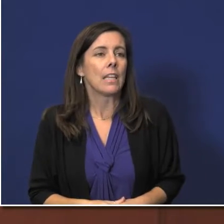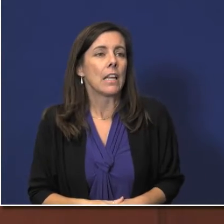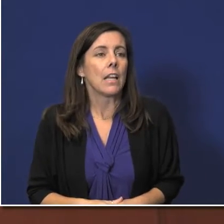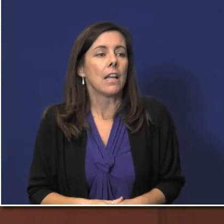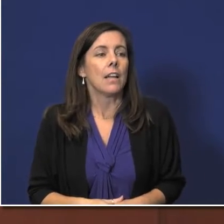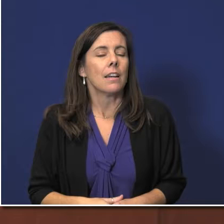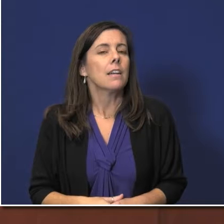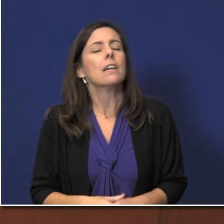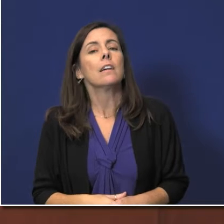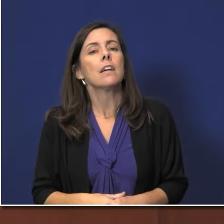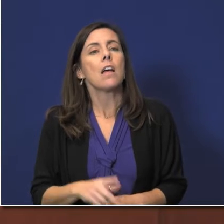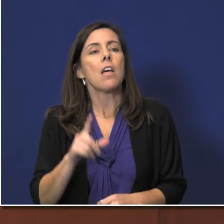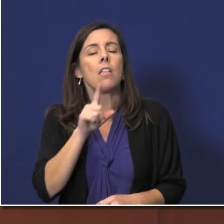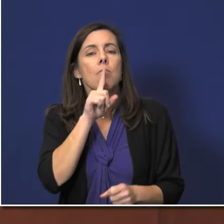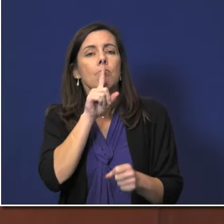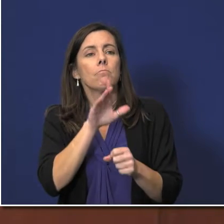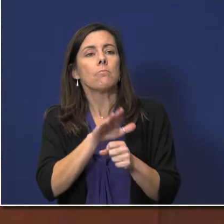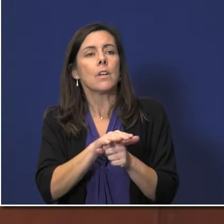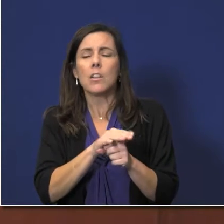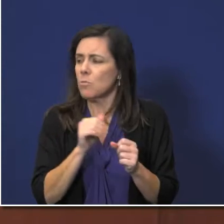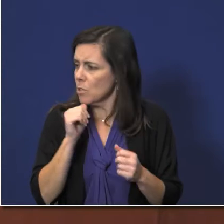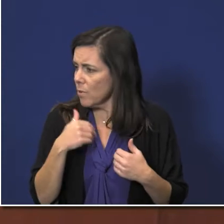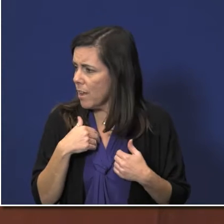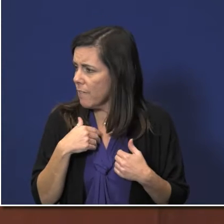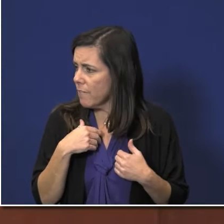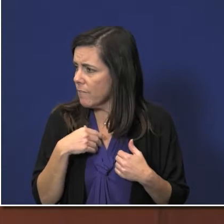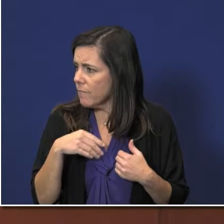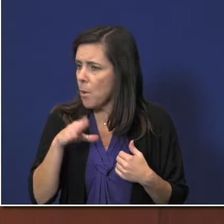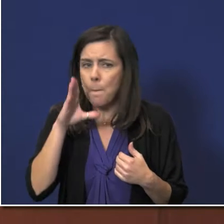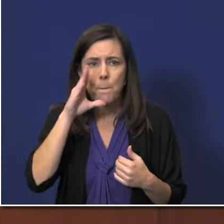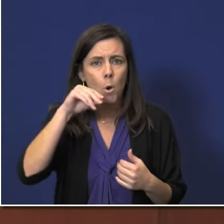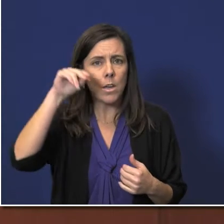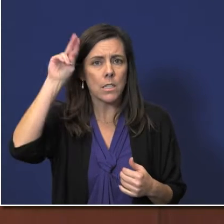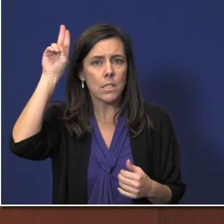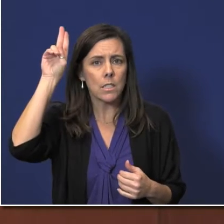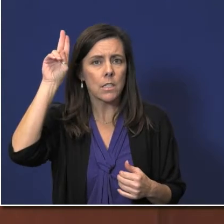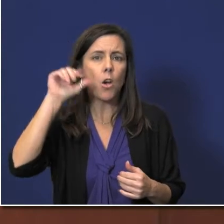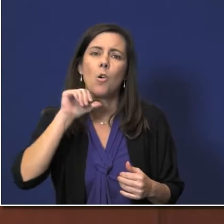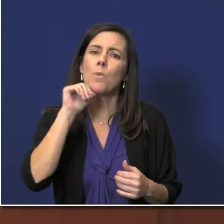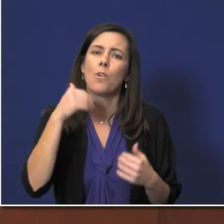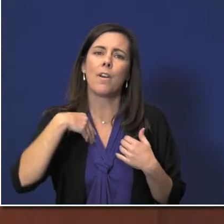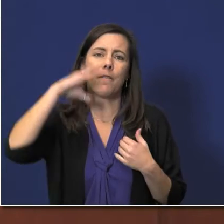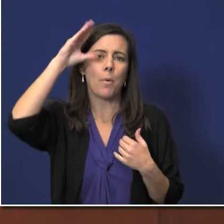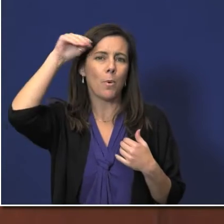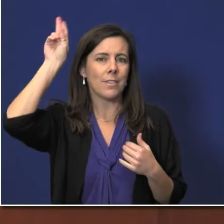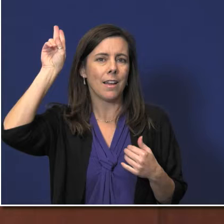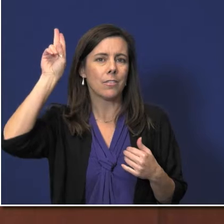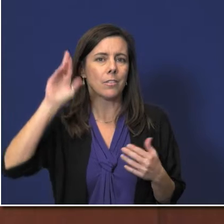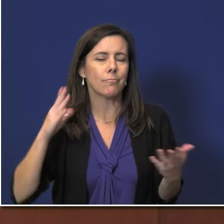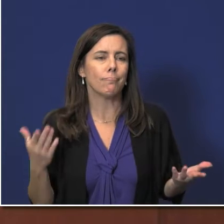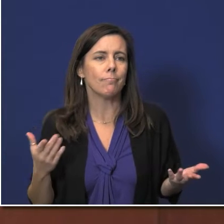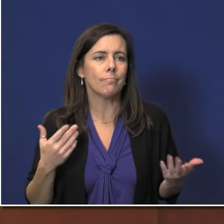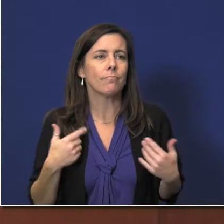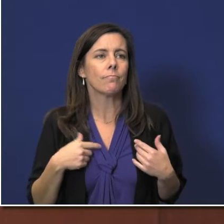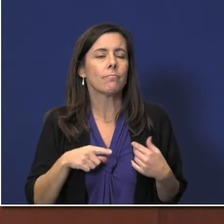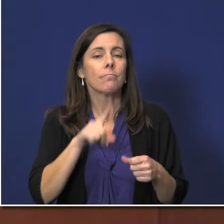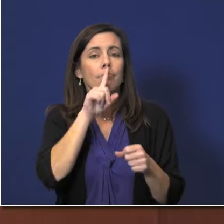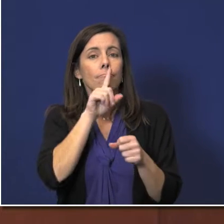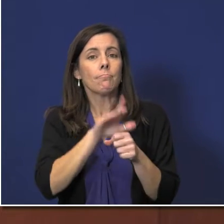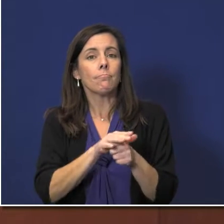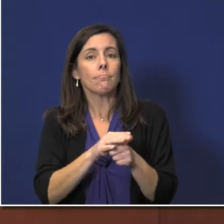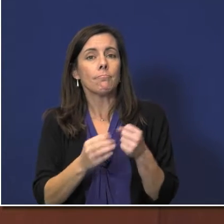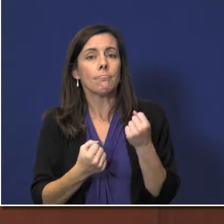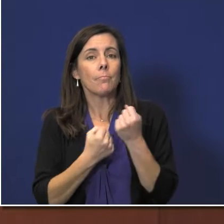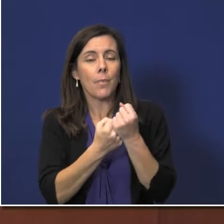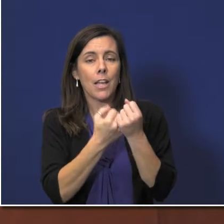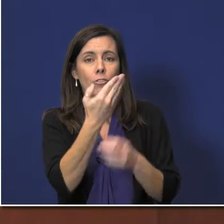Invocation and the pledge of, I don't think do we have Boy Scouts? No, we do not have Boy Scouts. The invocation for tonight's meeting